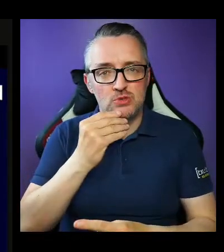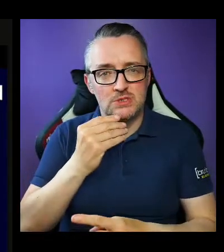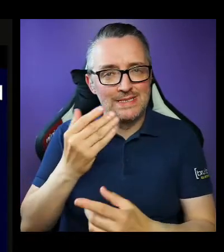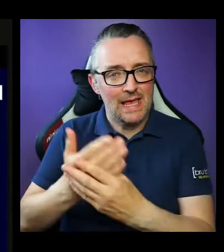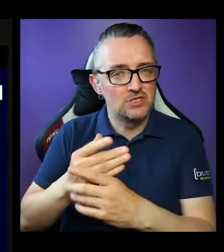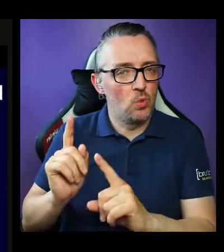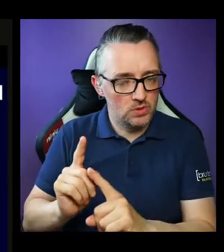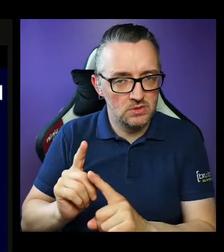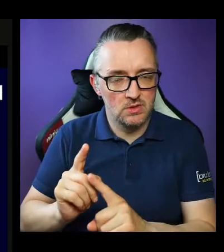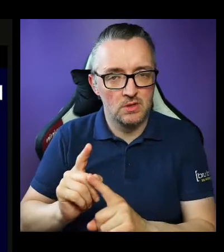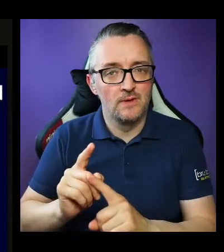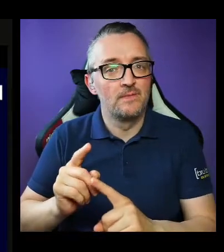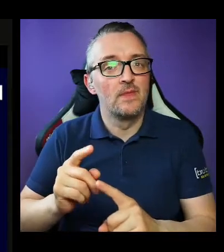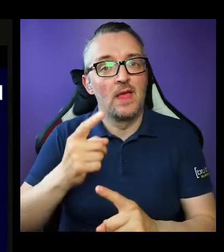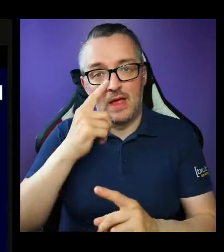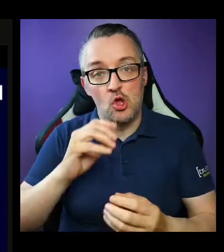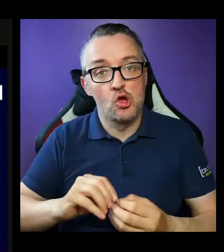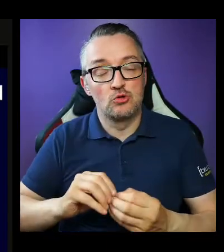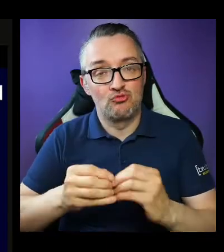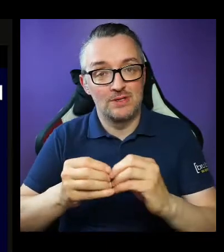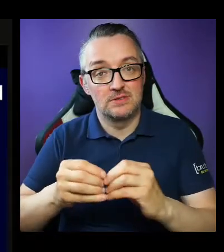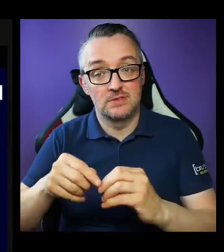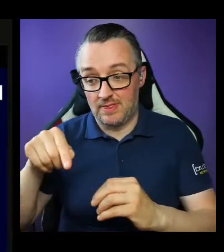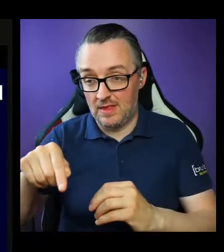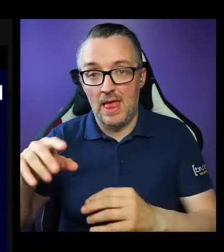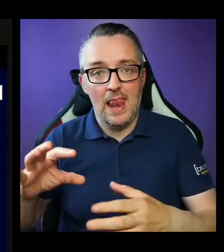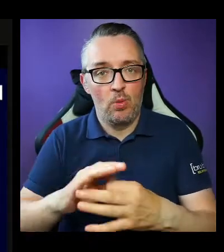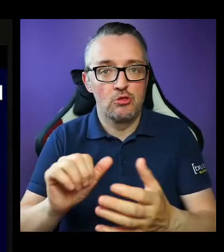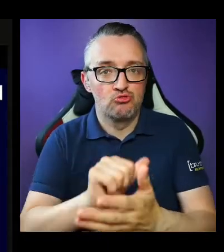was created to solve that.